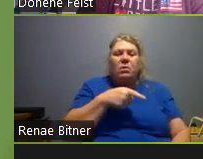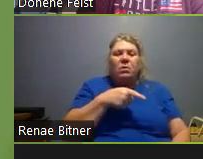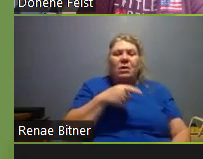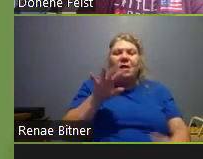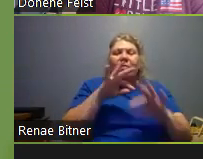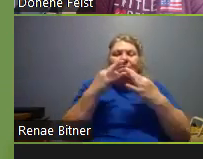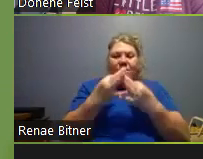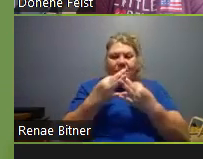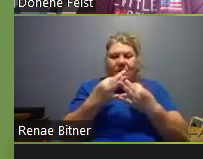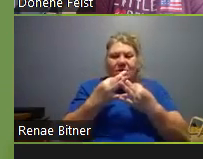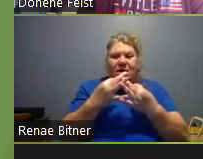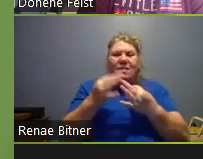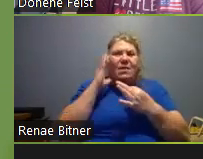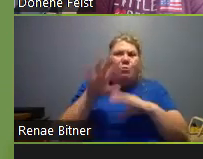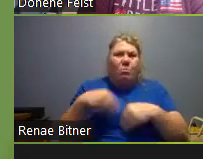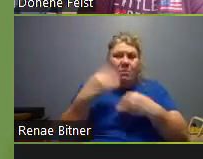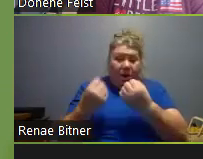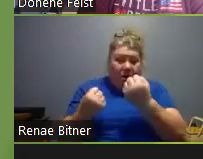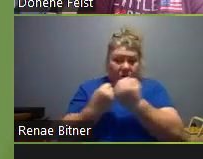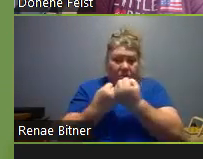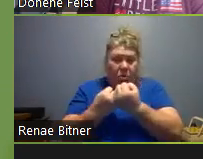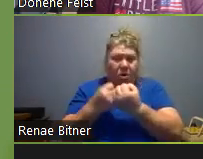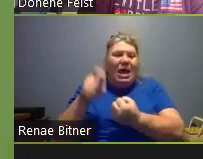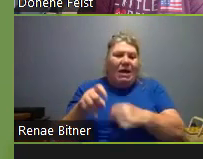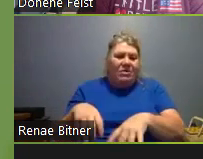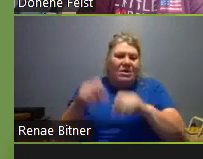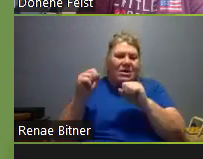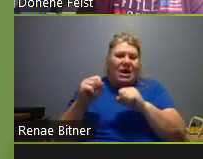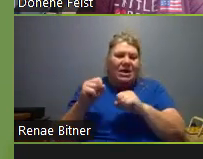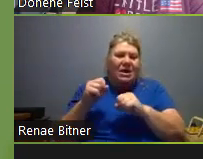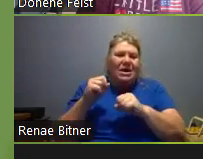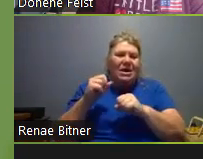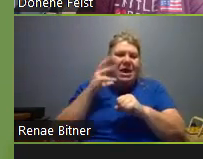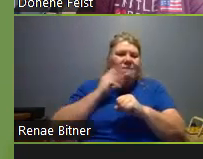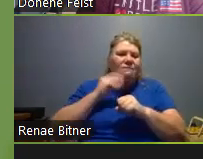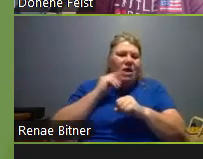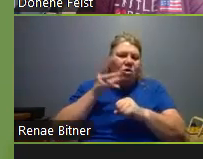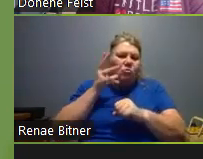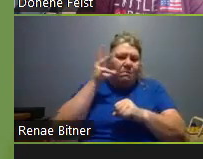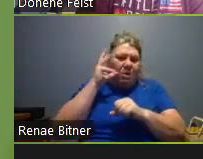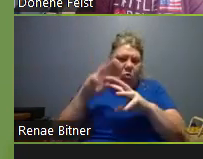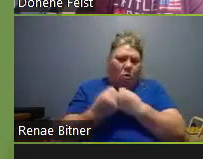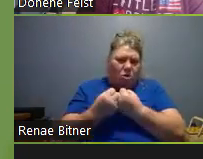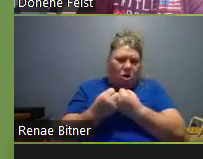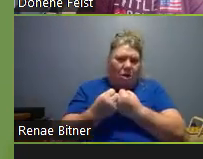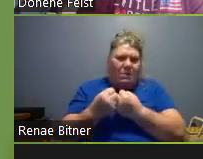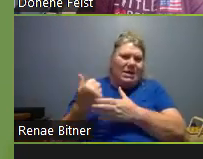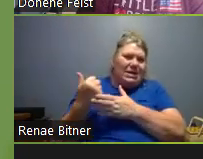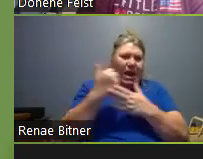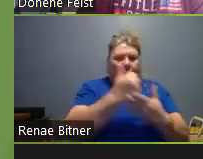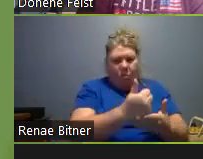families that are going to be providing support have to go through a veteran parent workshop to help